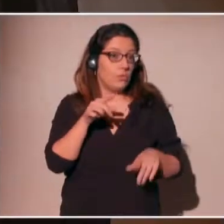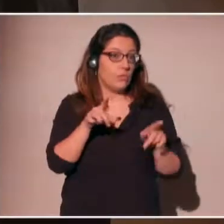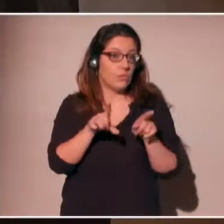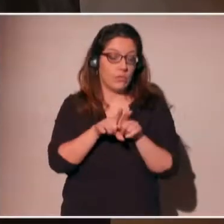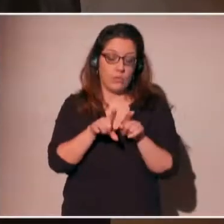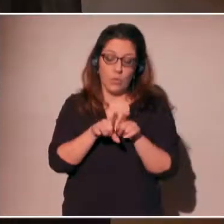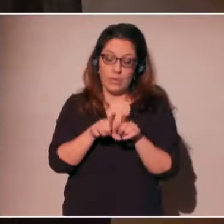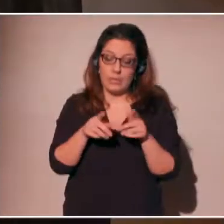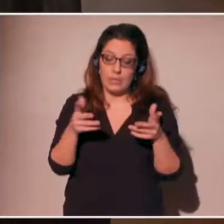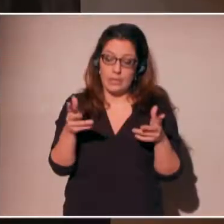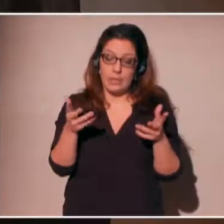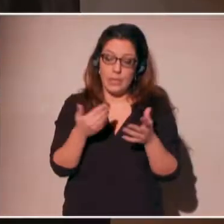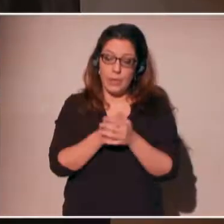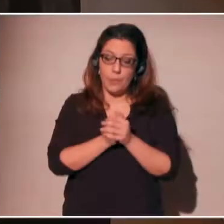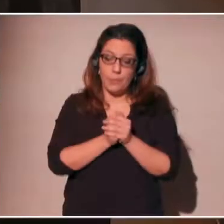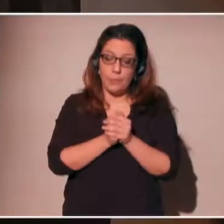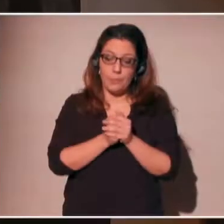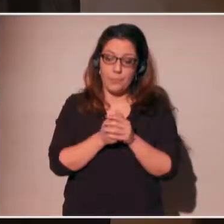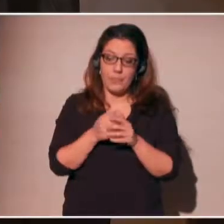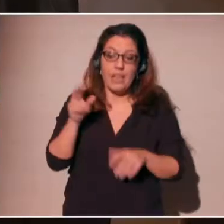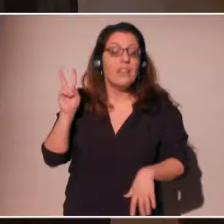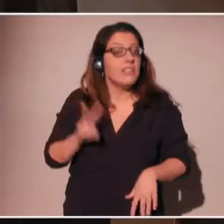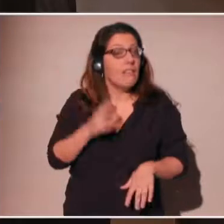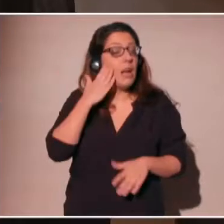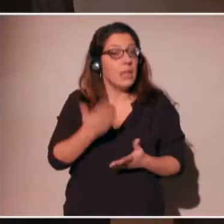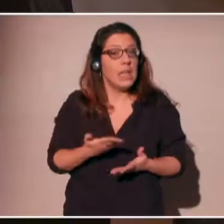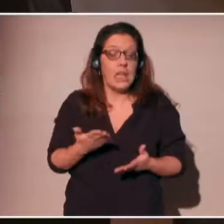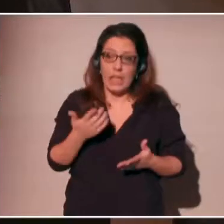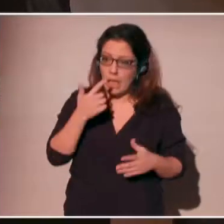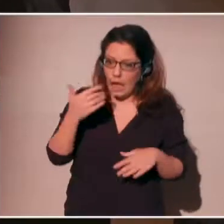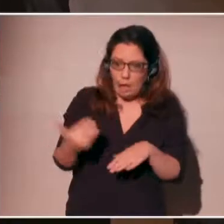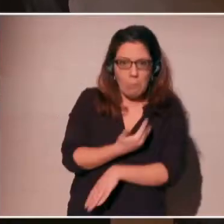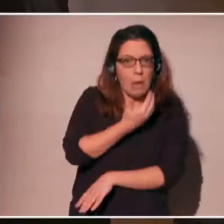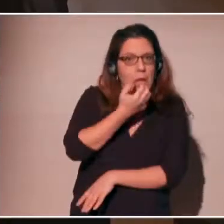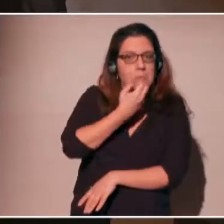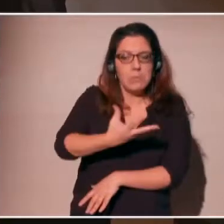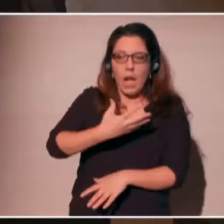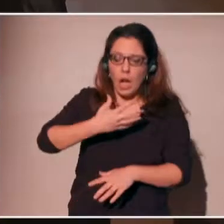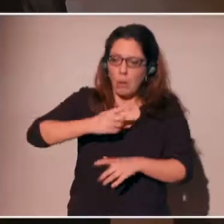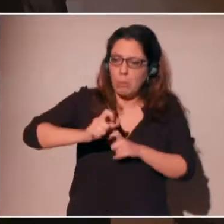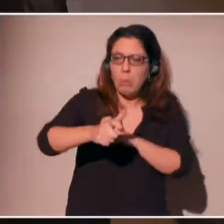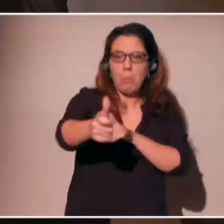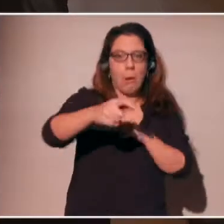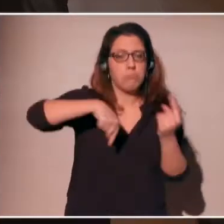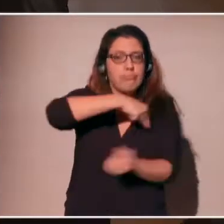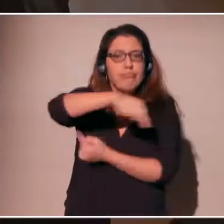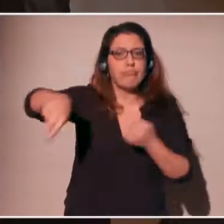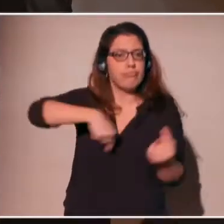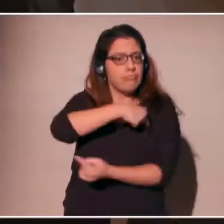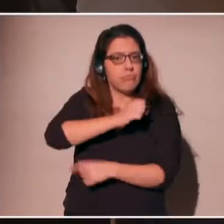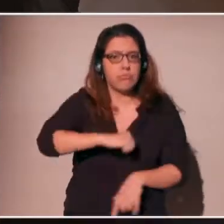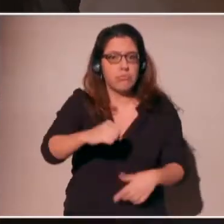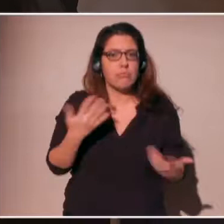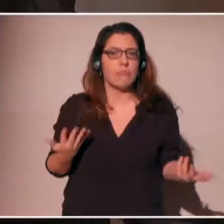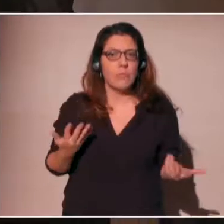You're right to underline the fact that when things go well, it's like a virtual